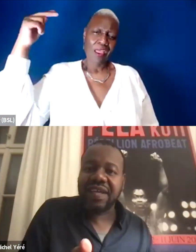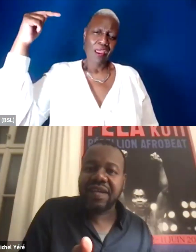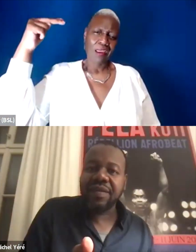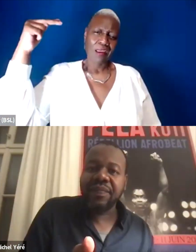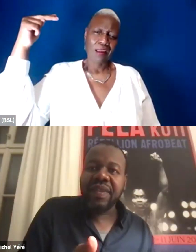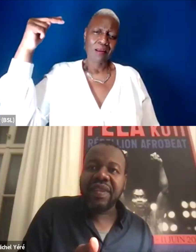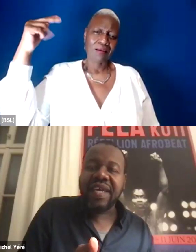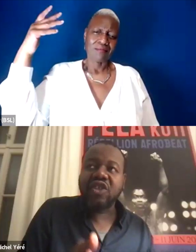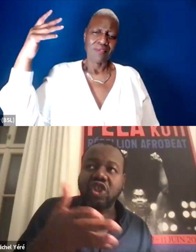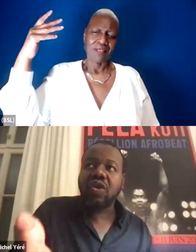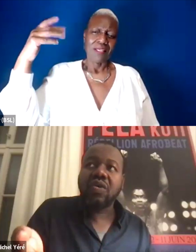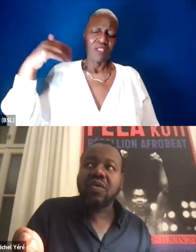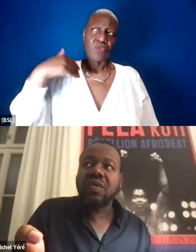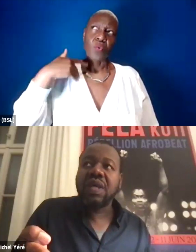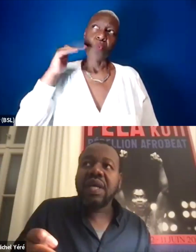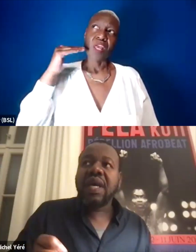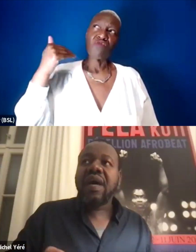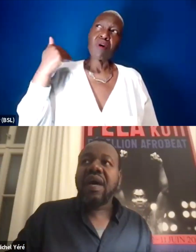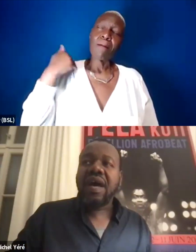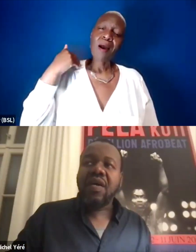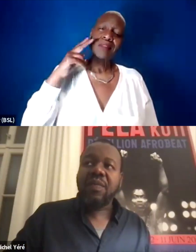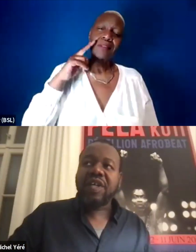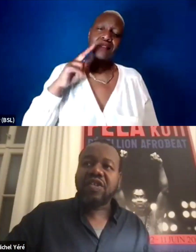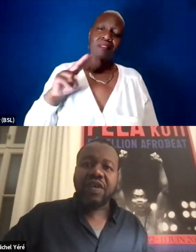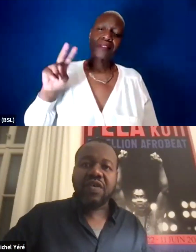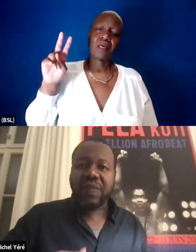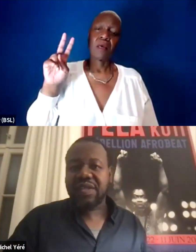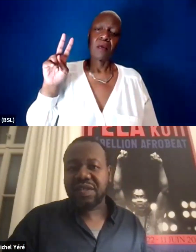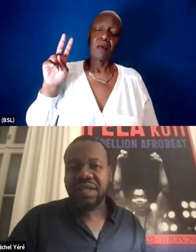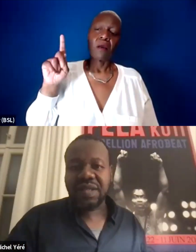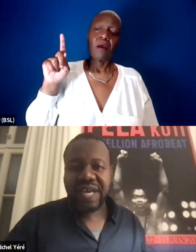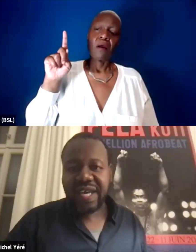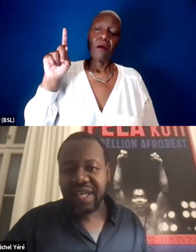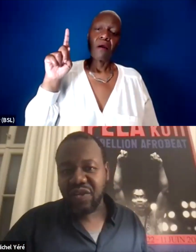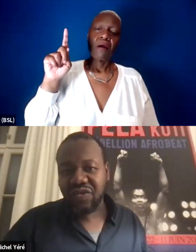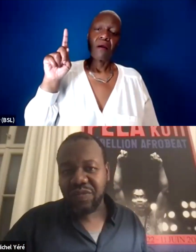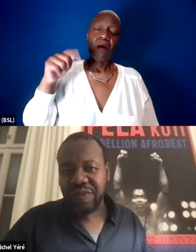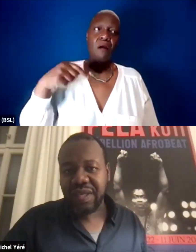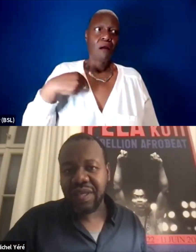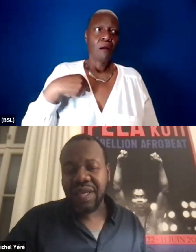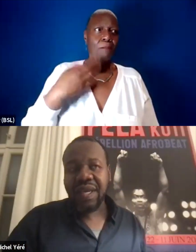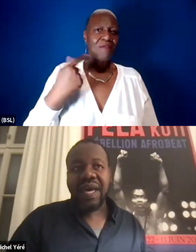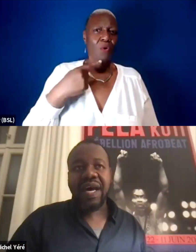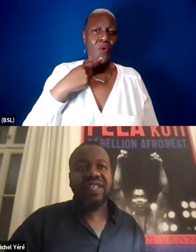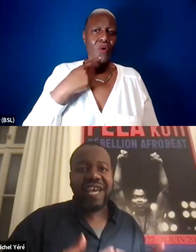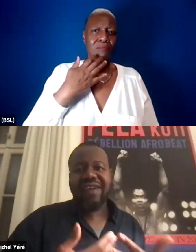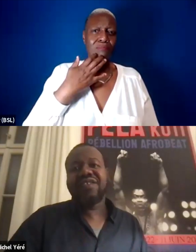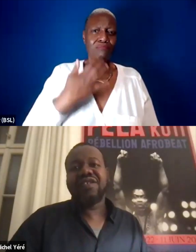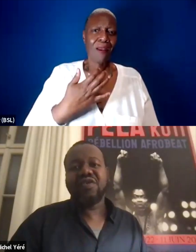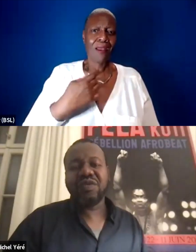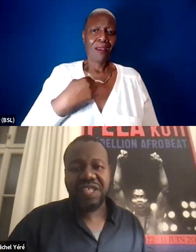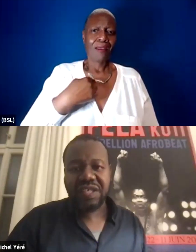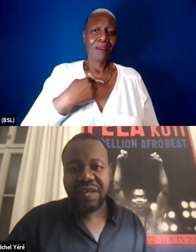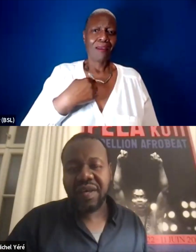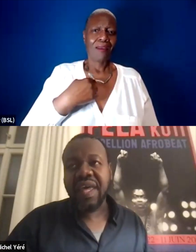he's done that show how much of a courageous little guy he used to be, how he challenged